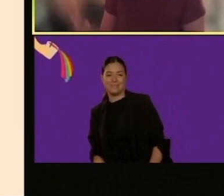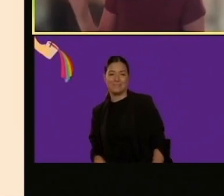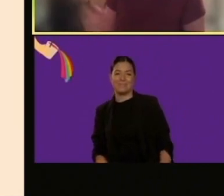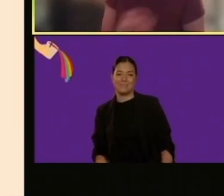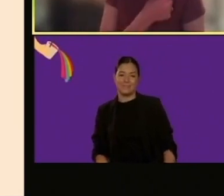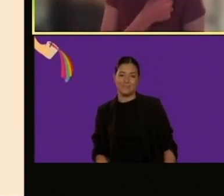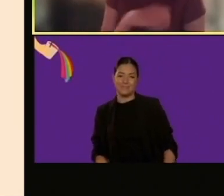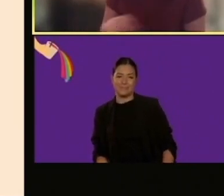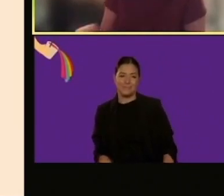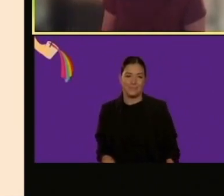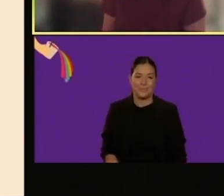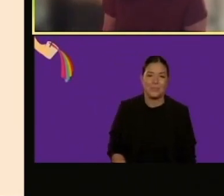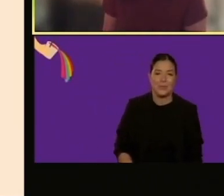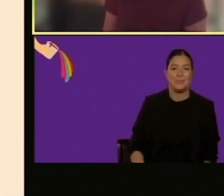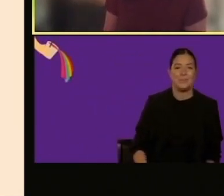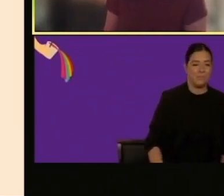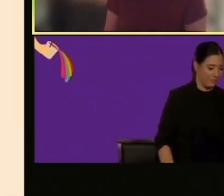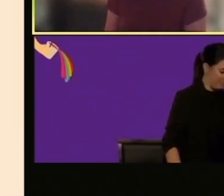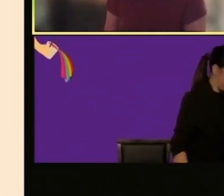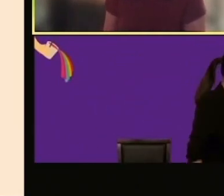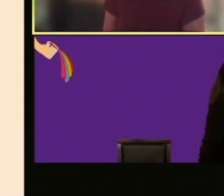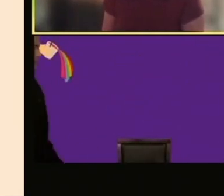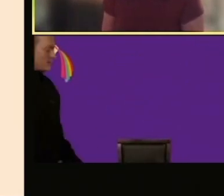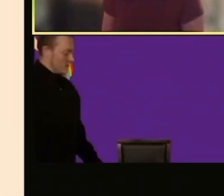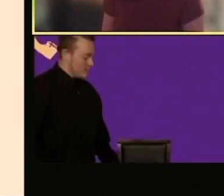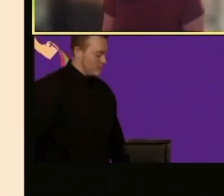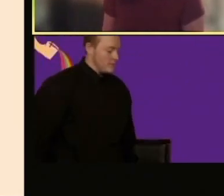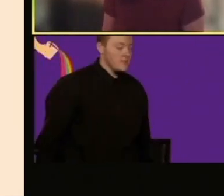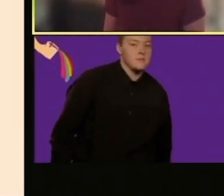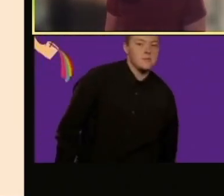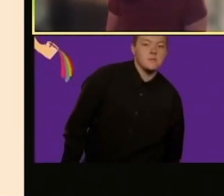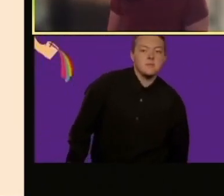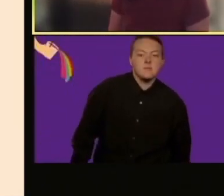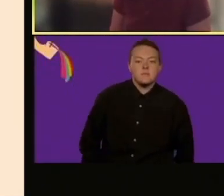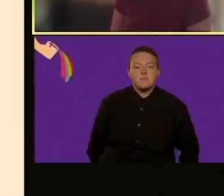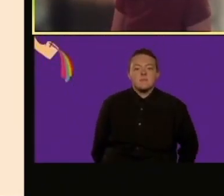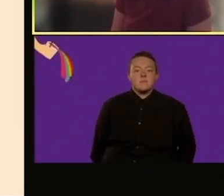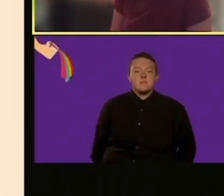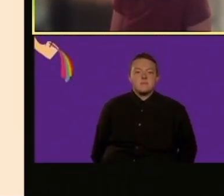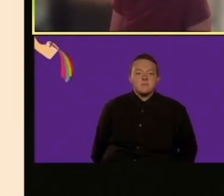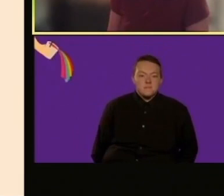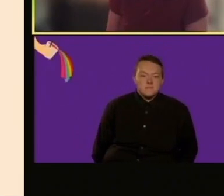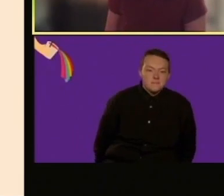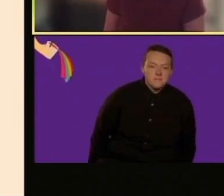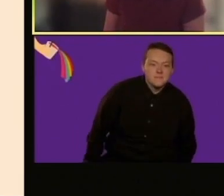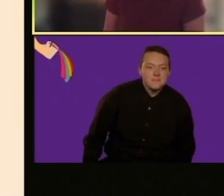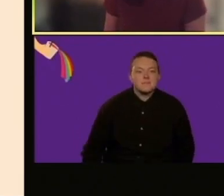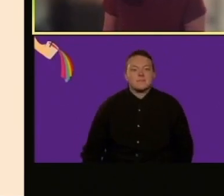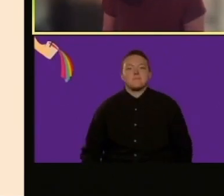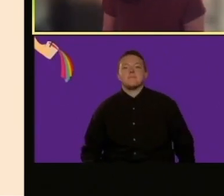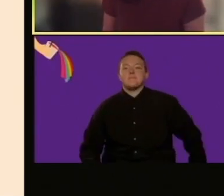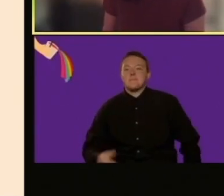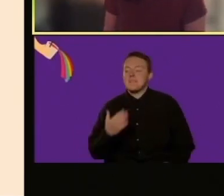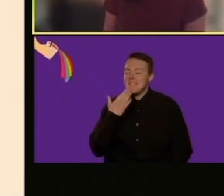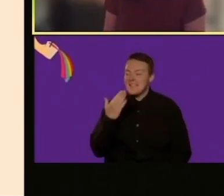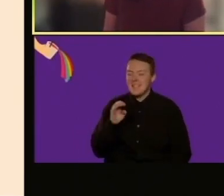and computer science. So we are a cooperation between